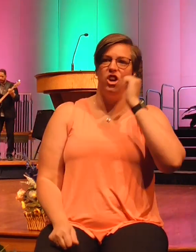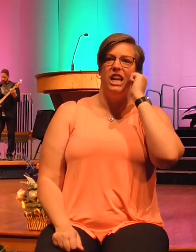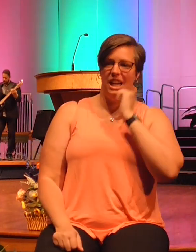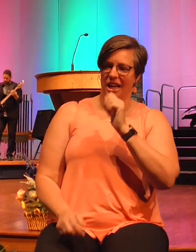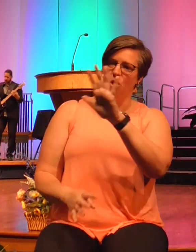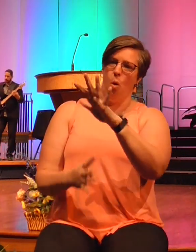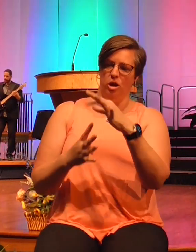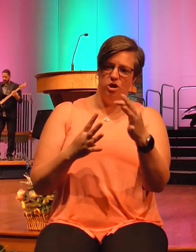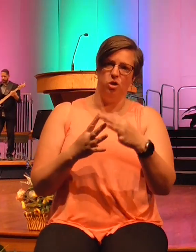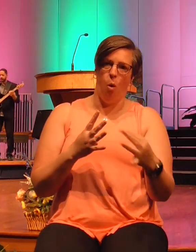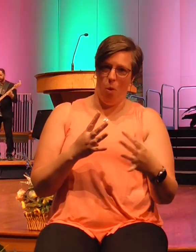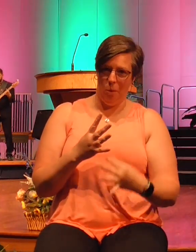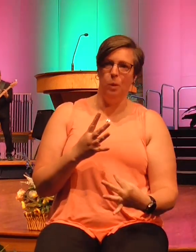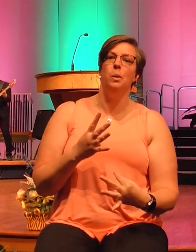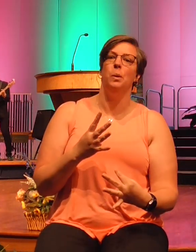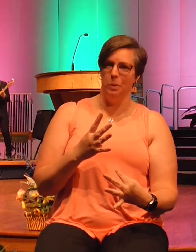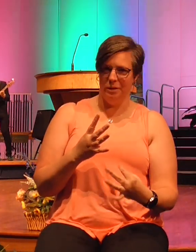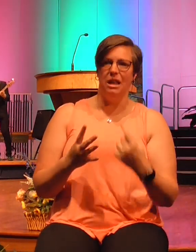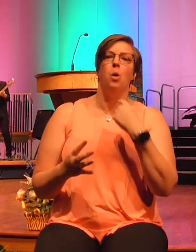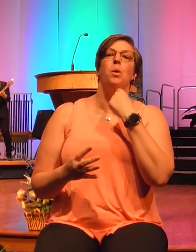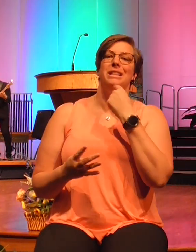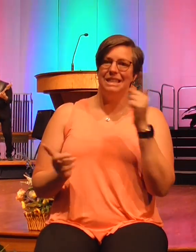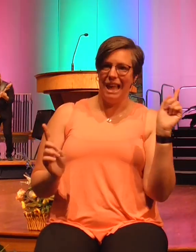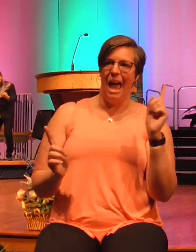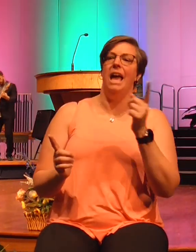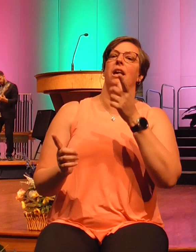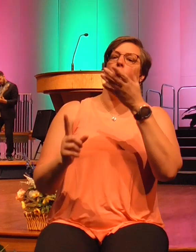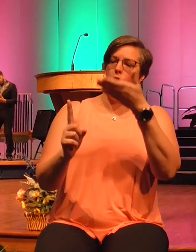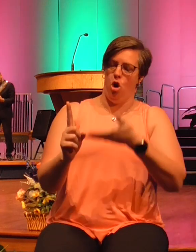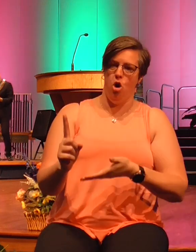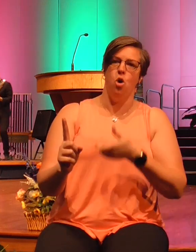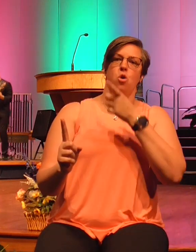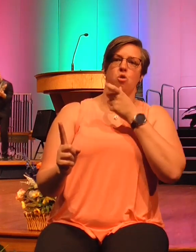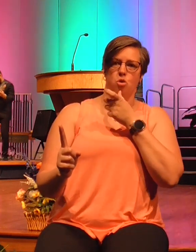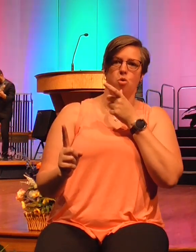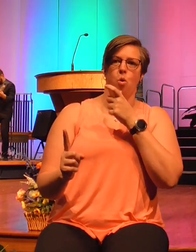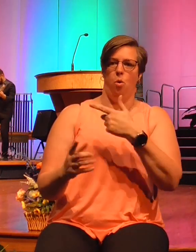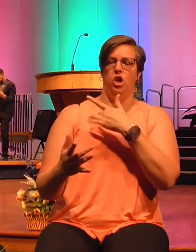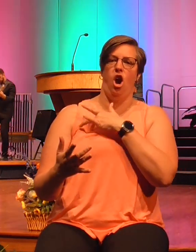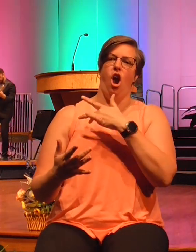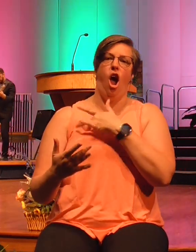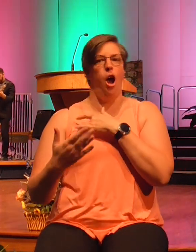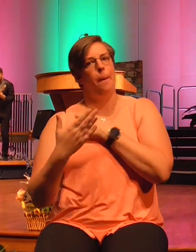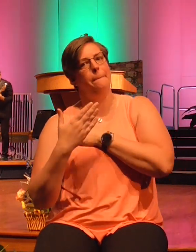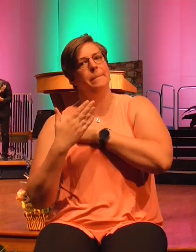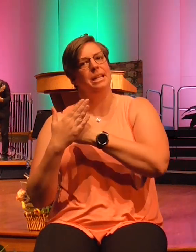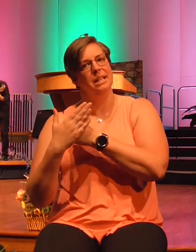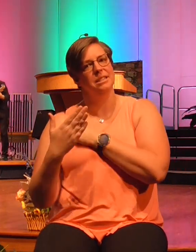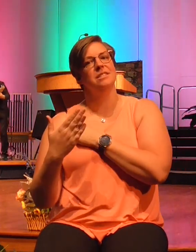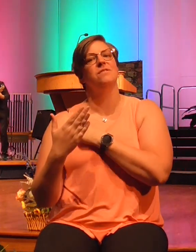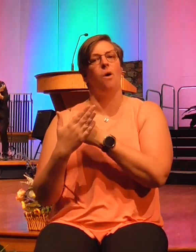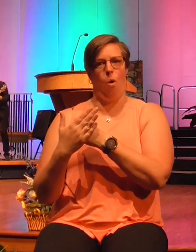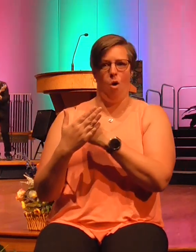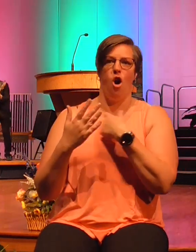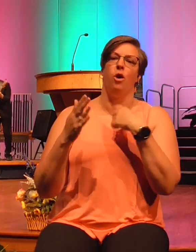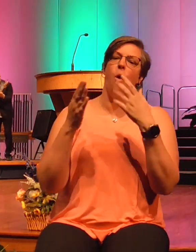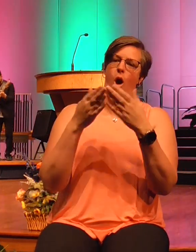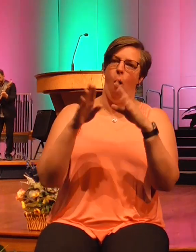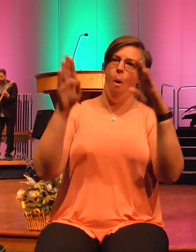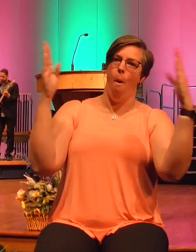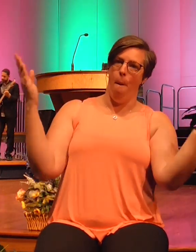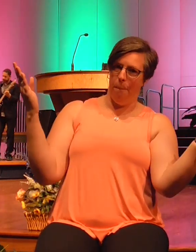The choices you make say what you are and who your heart beats for. It's an